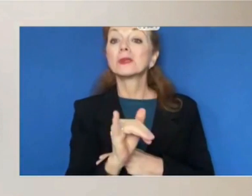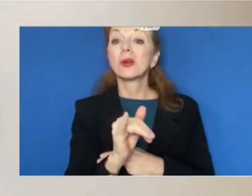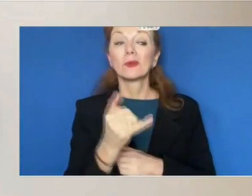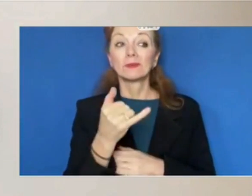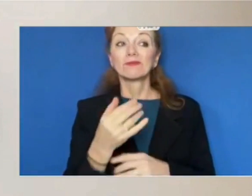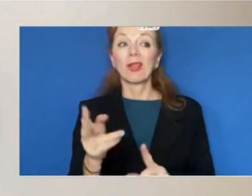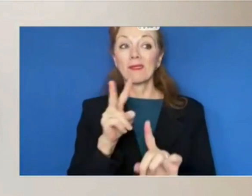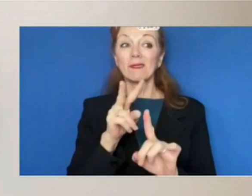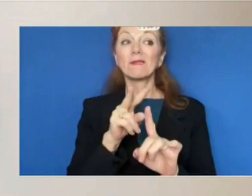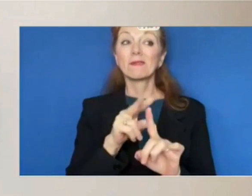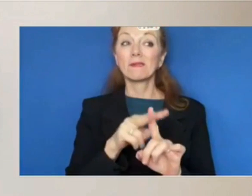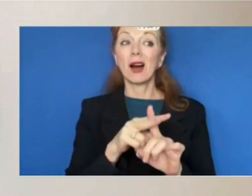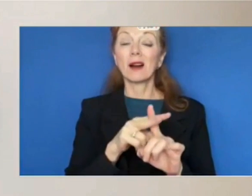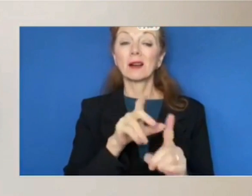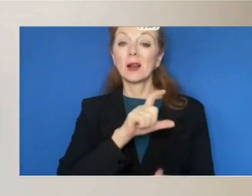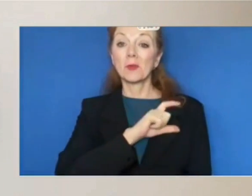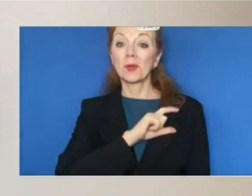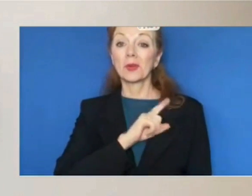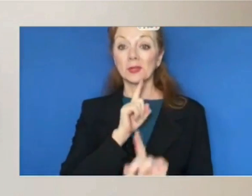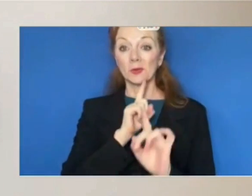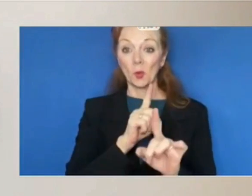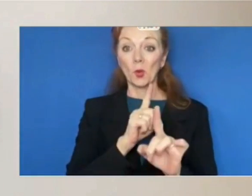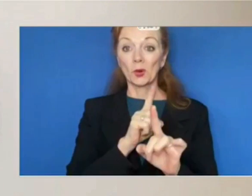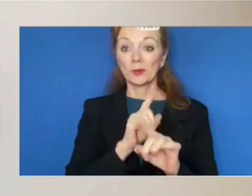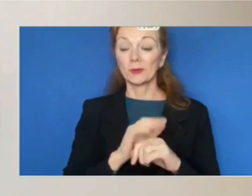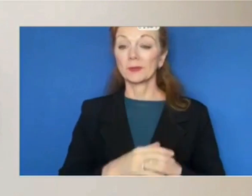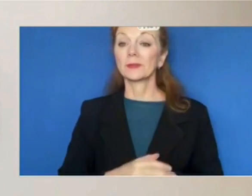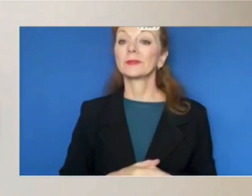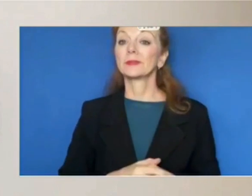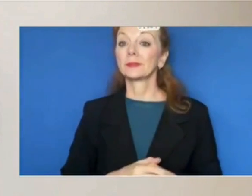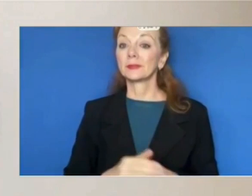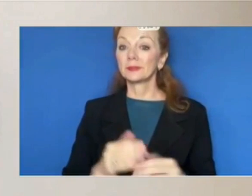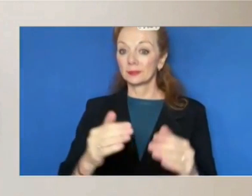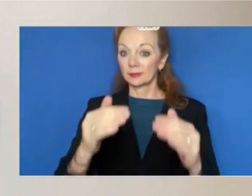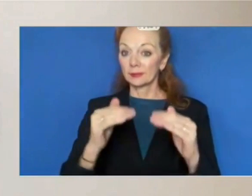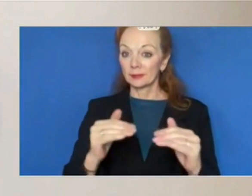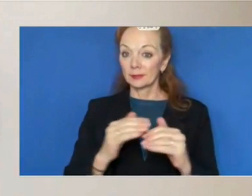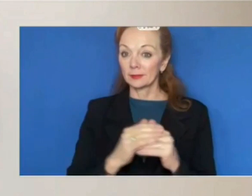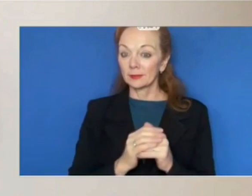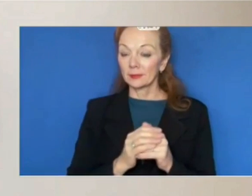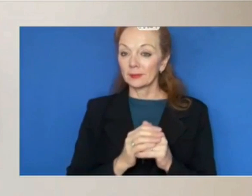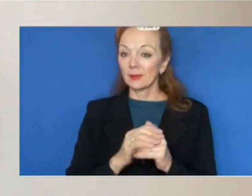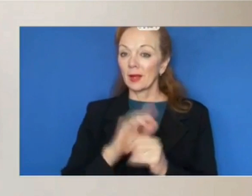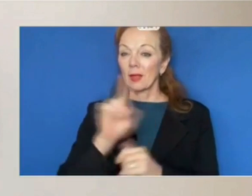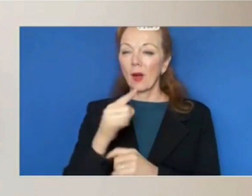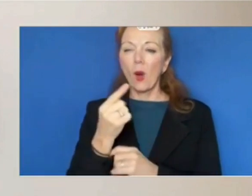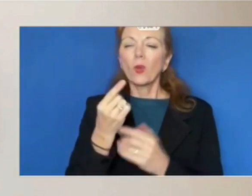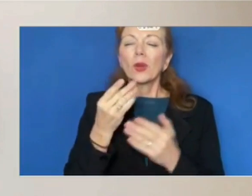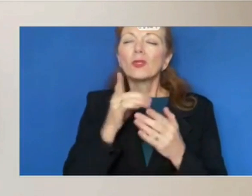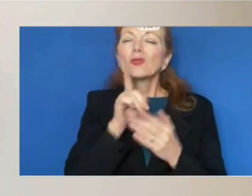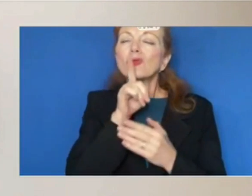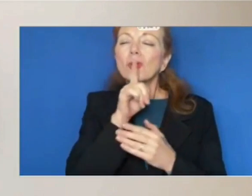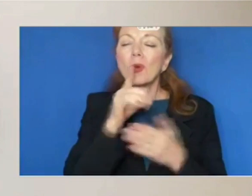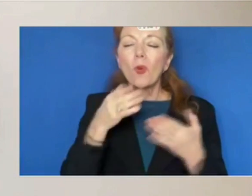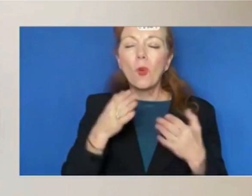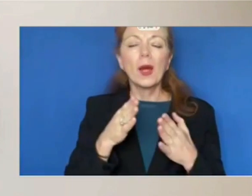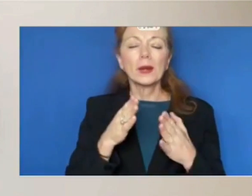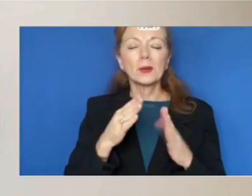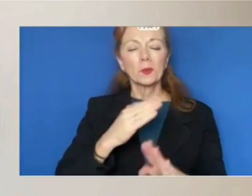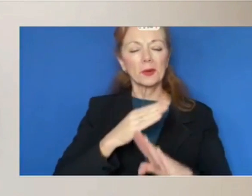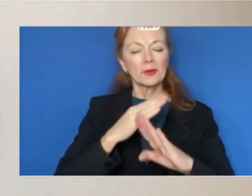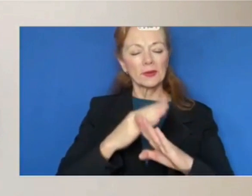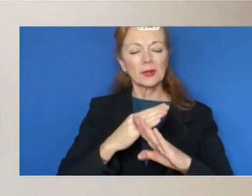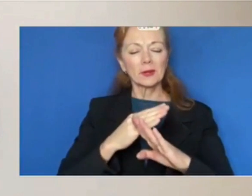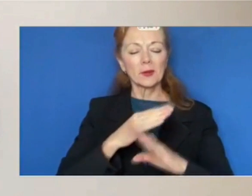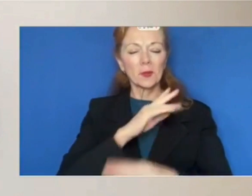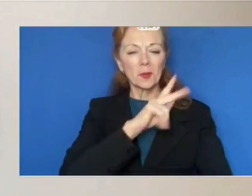local agency. The next thing I want to go to, the only surefire way to prevent your personal identifying information from being